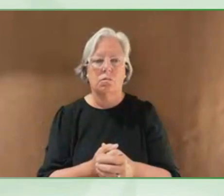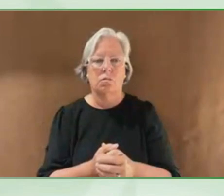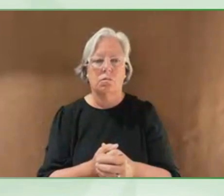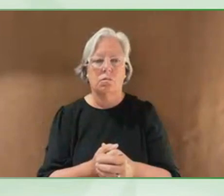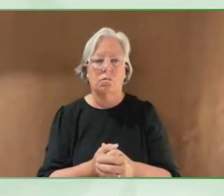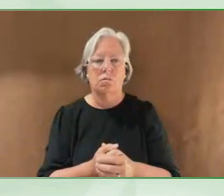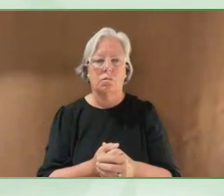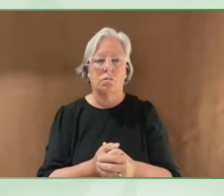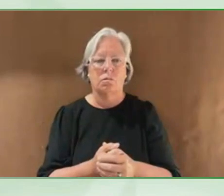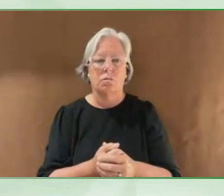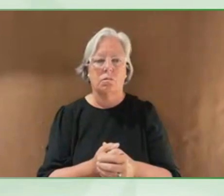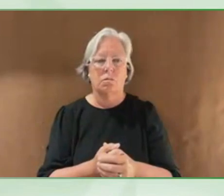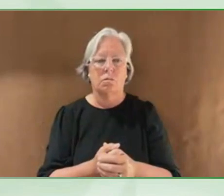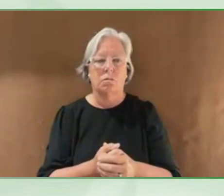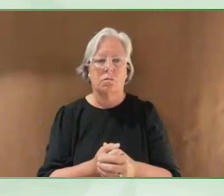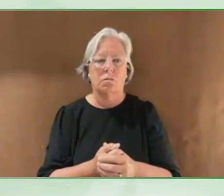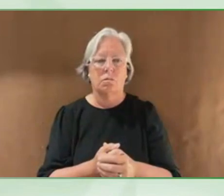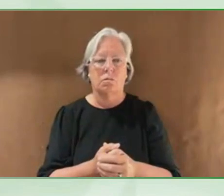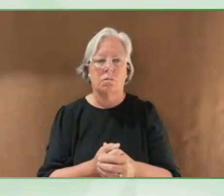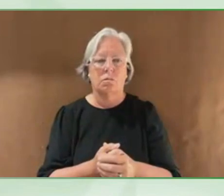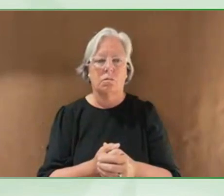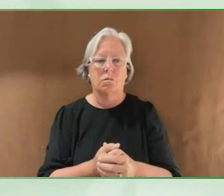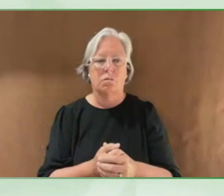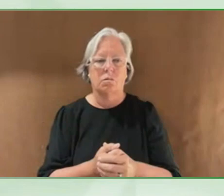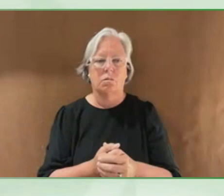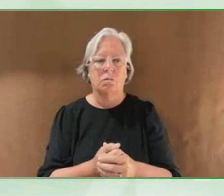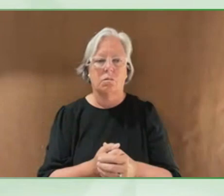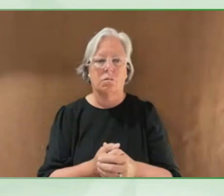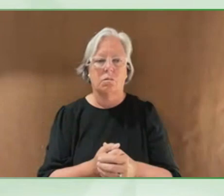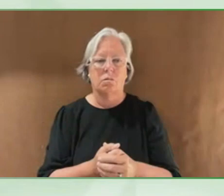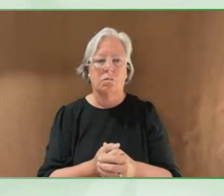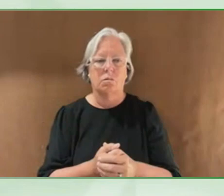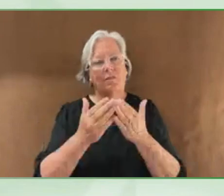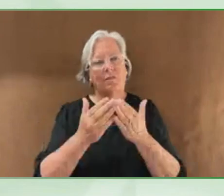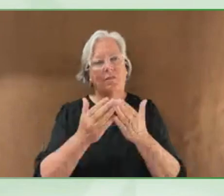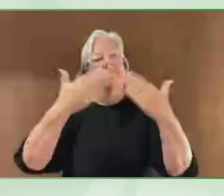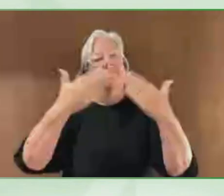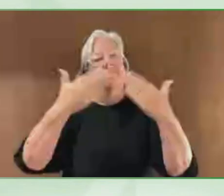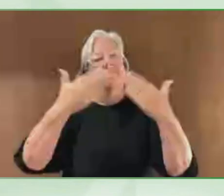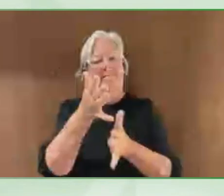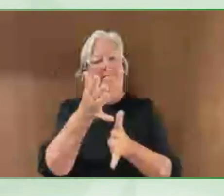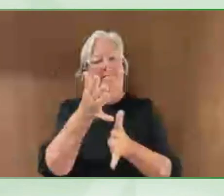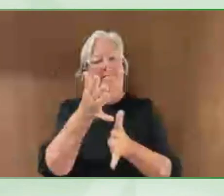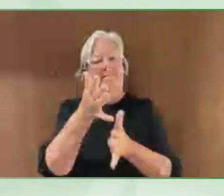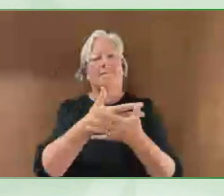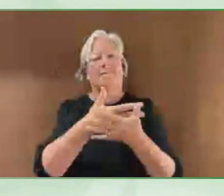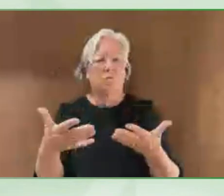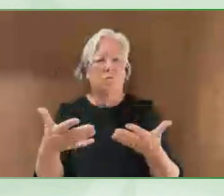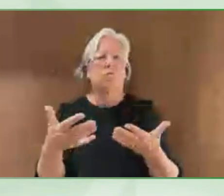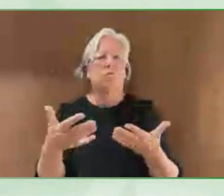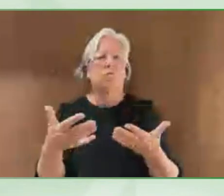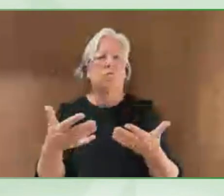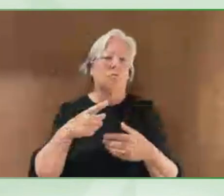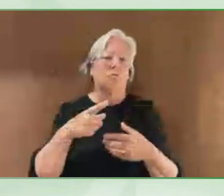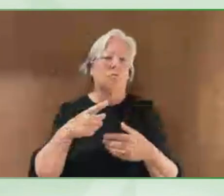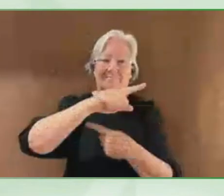Join me today, International Day of Sign Languages, and together, let's raise